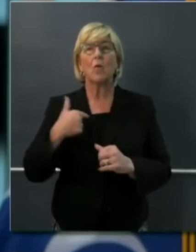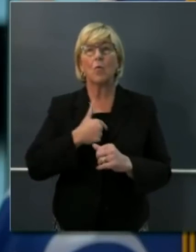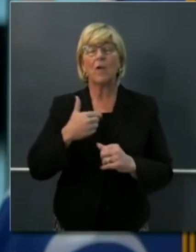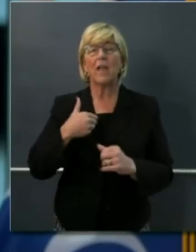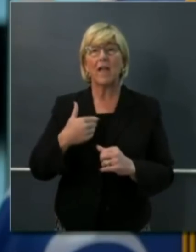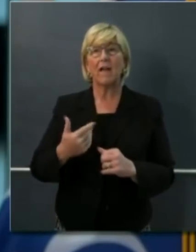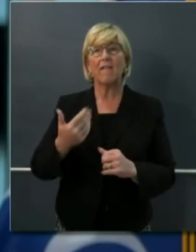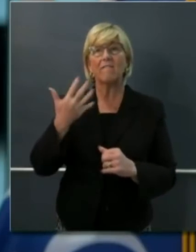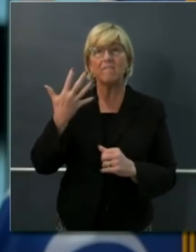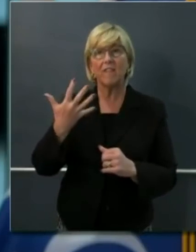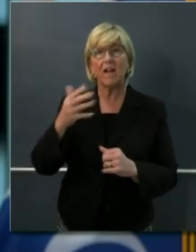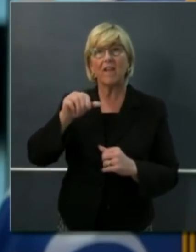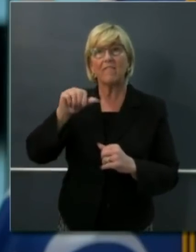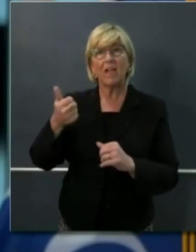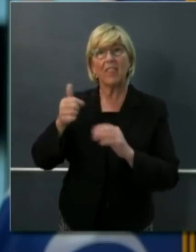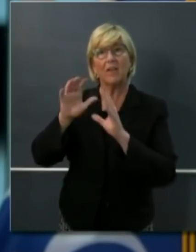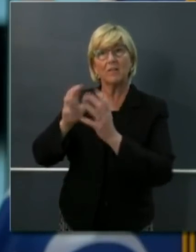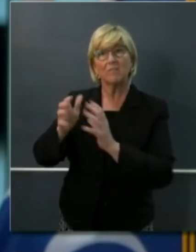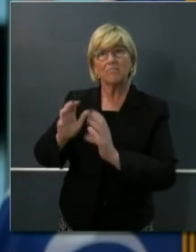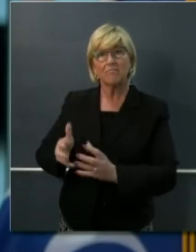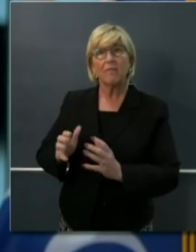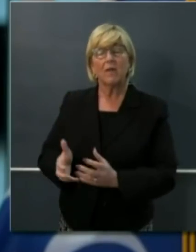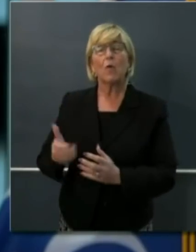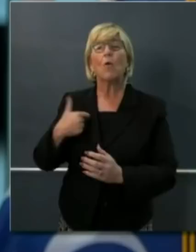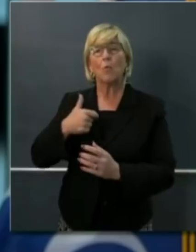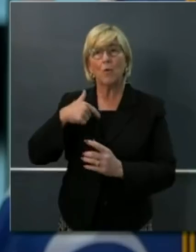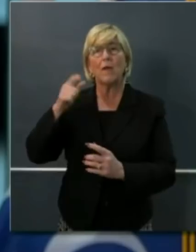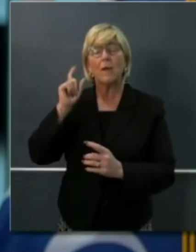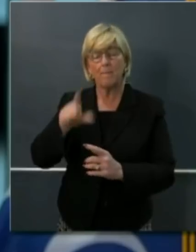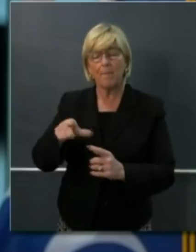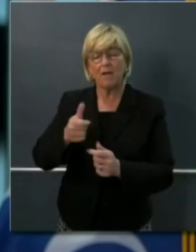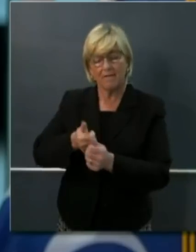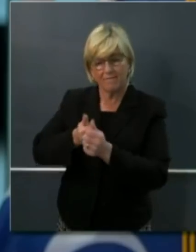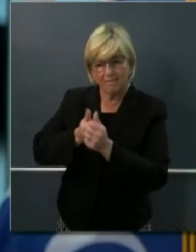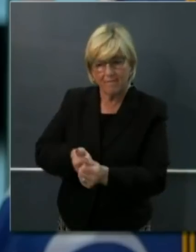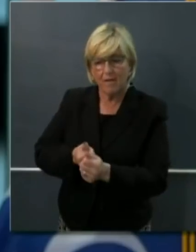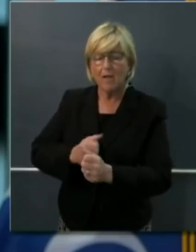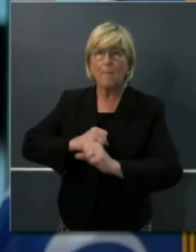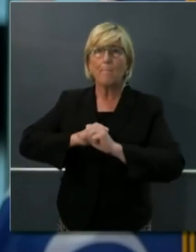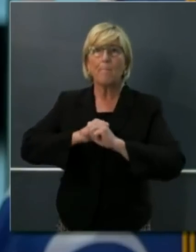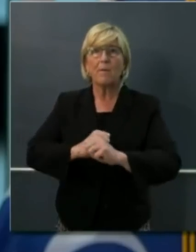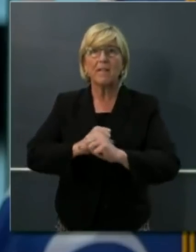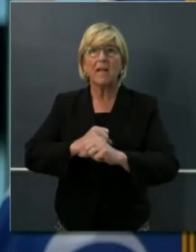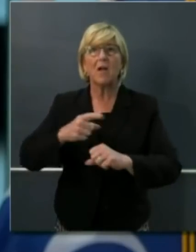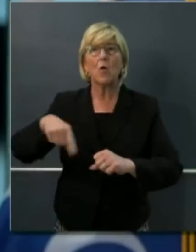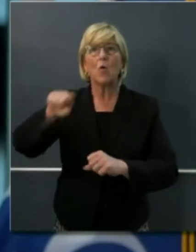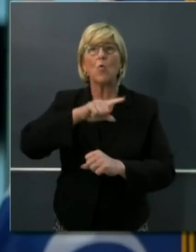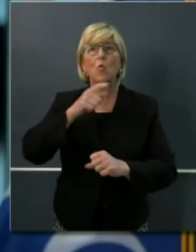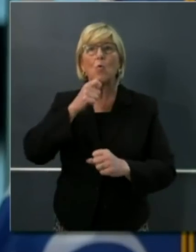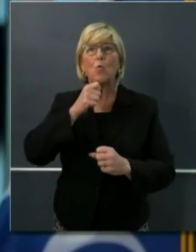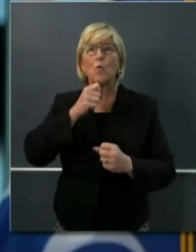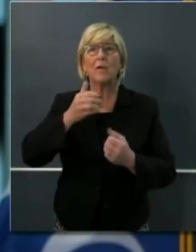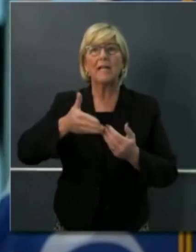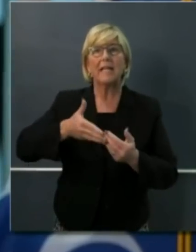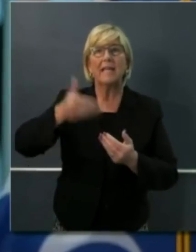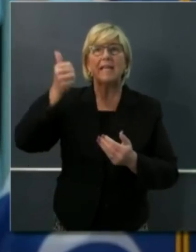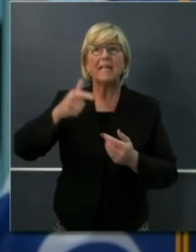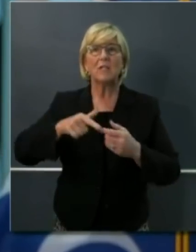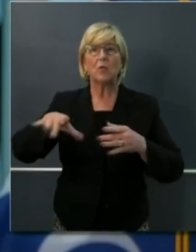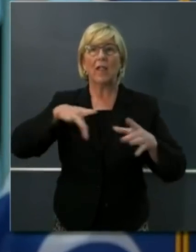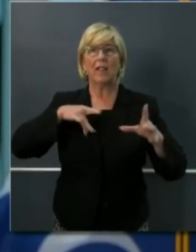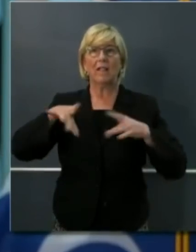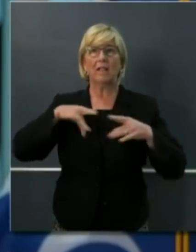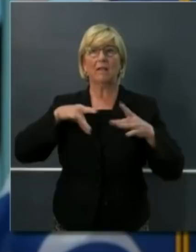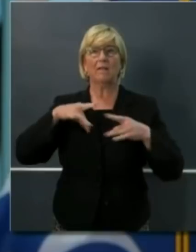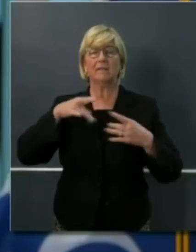additional indicators, considerations that we must around making sure we protect the most vulnerable Californians, our seniors in skilled